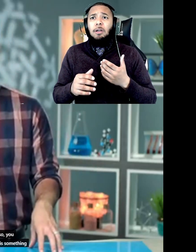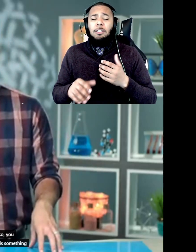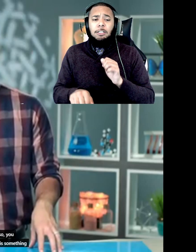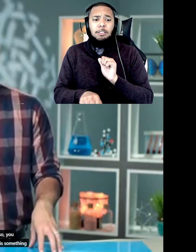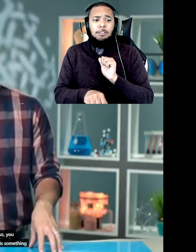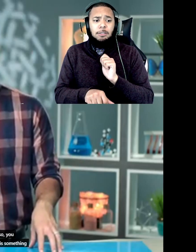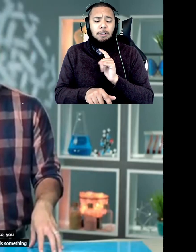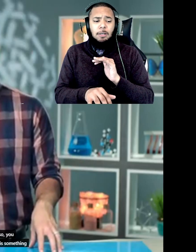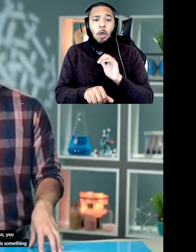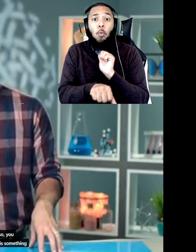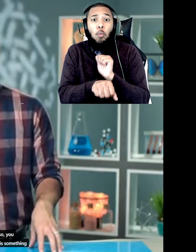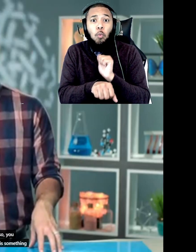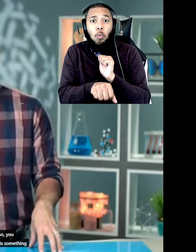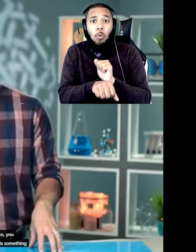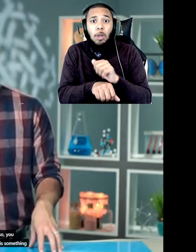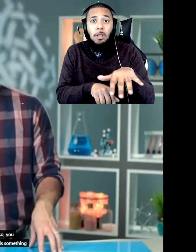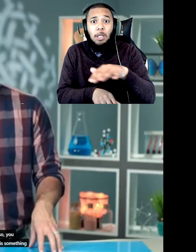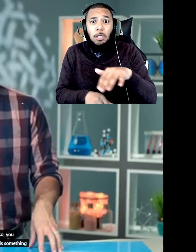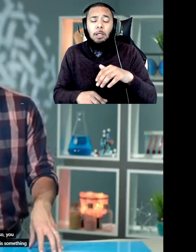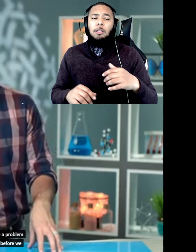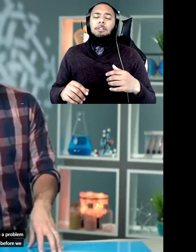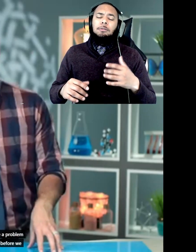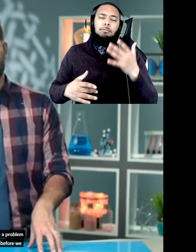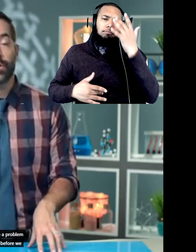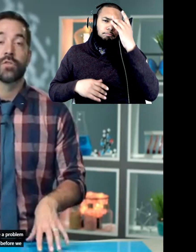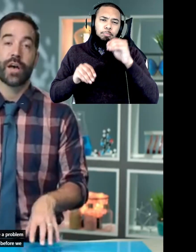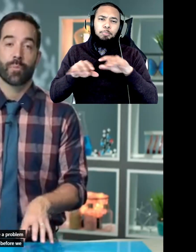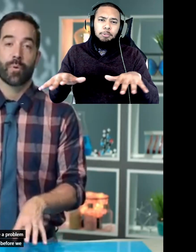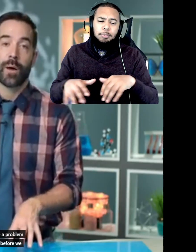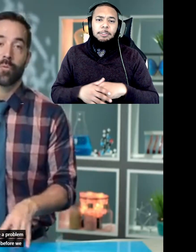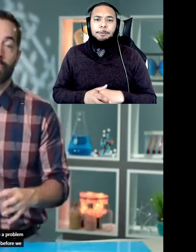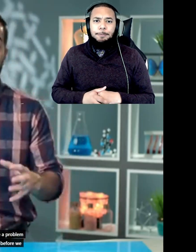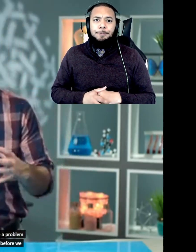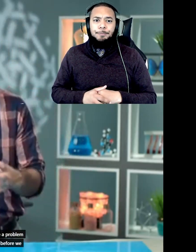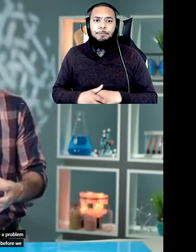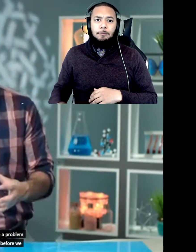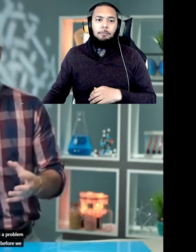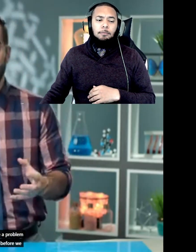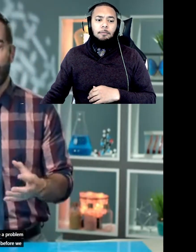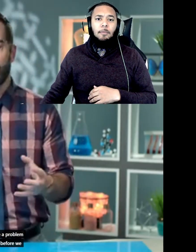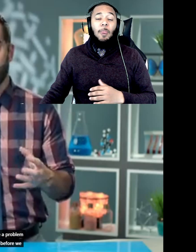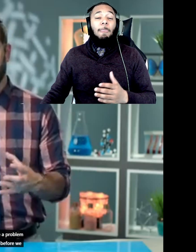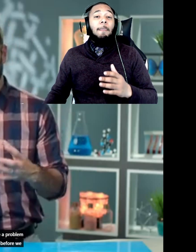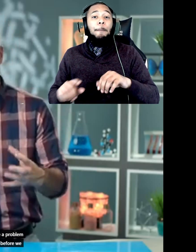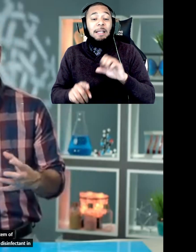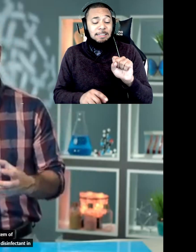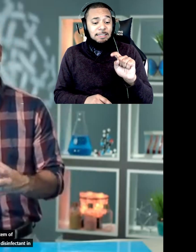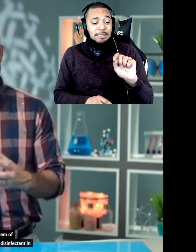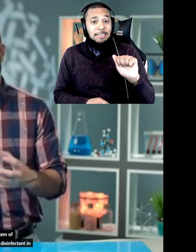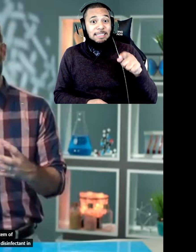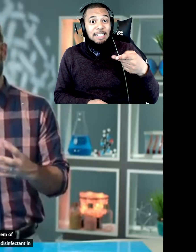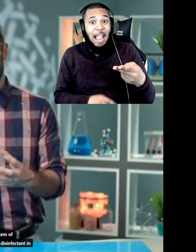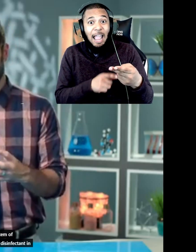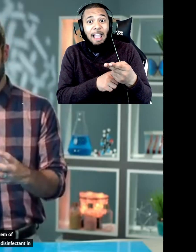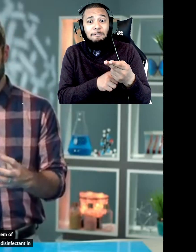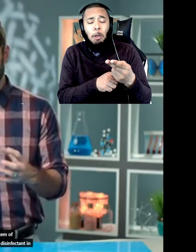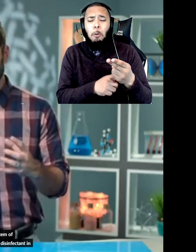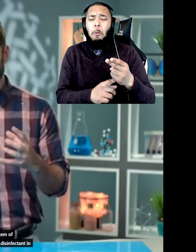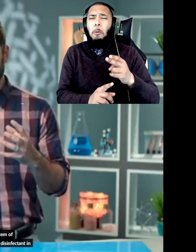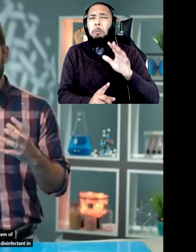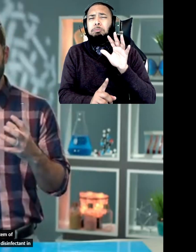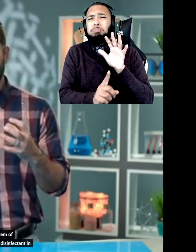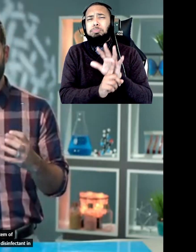more so, staph infections. This is something that we really used to have a problem with before we had a really good